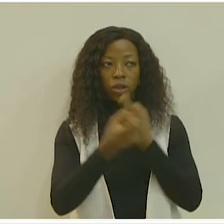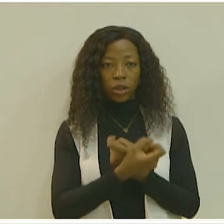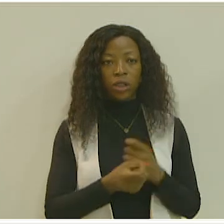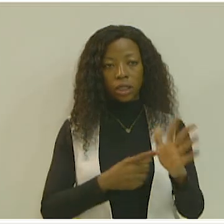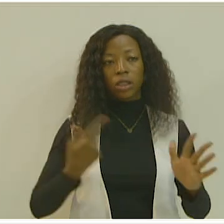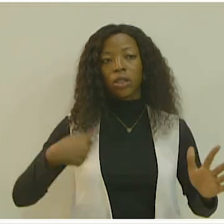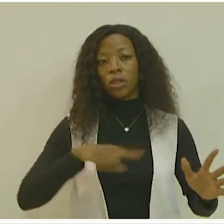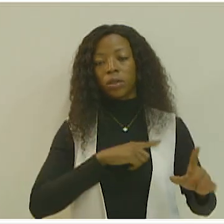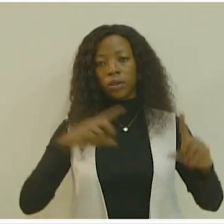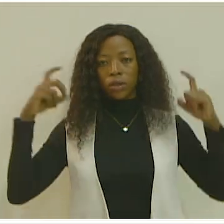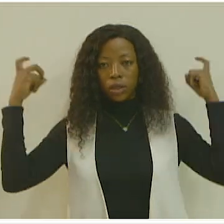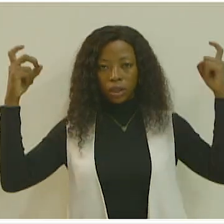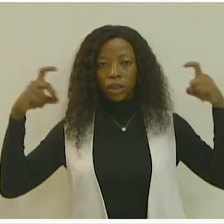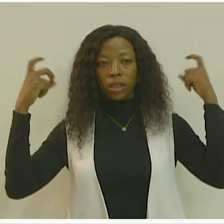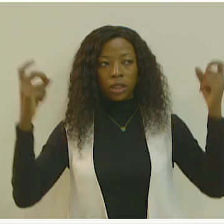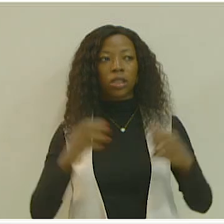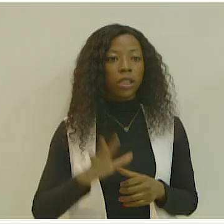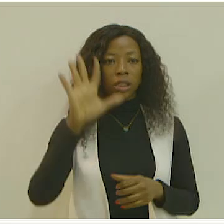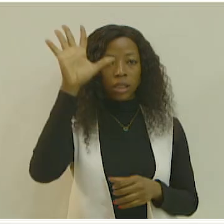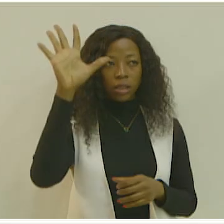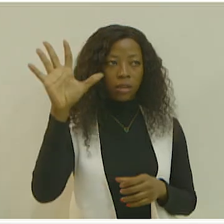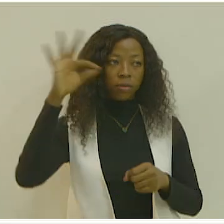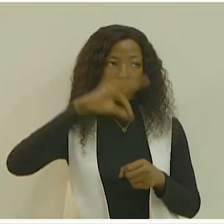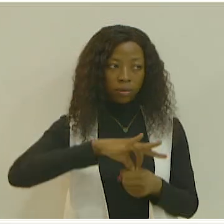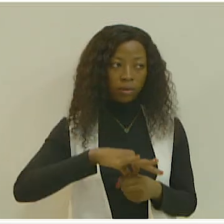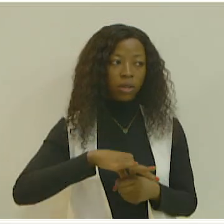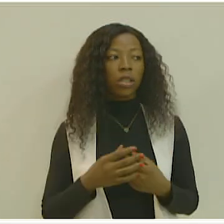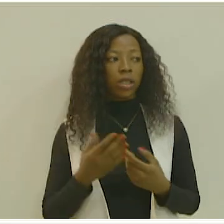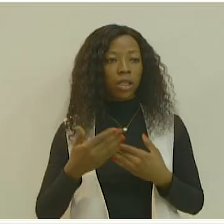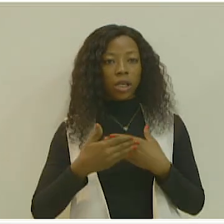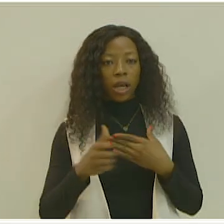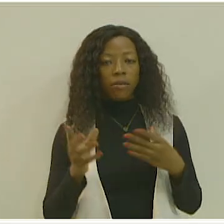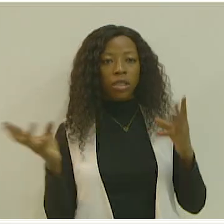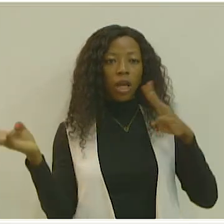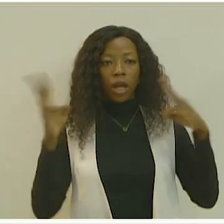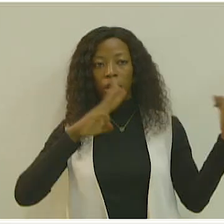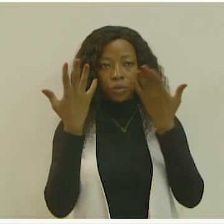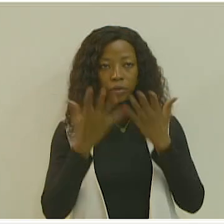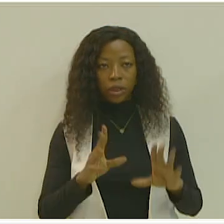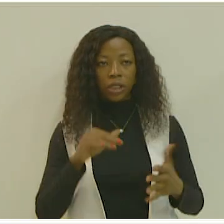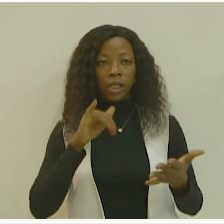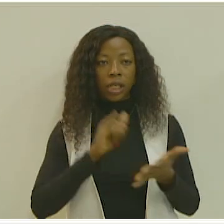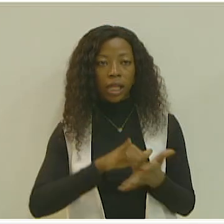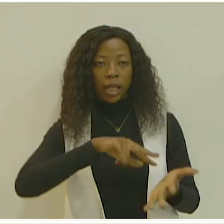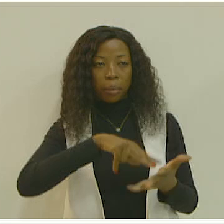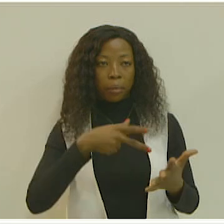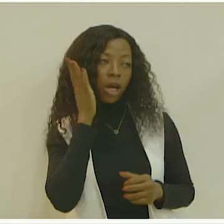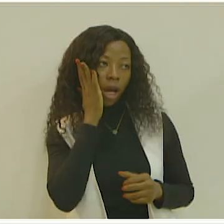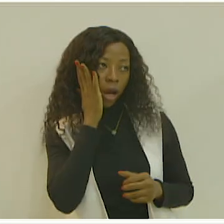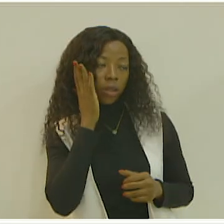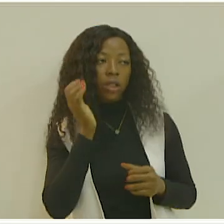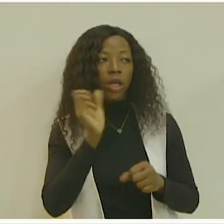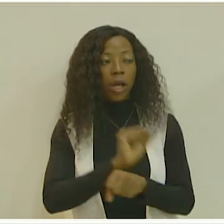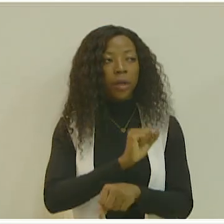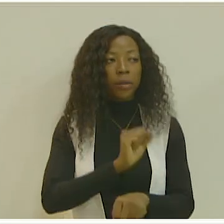we celebrate that we don't do 5 elections after the war. It means as a country, we don't begin for move. We